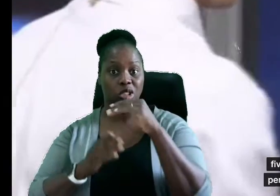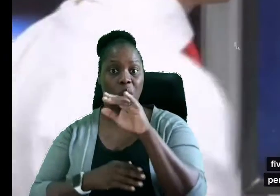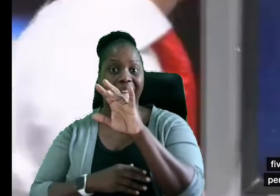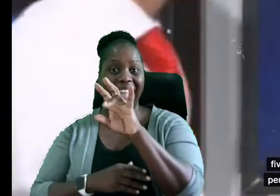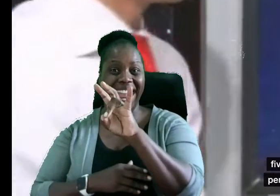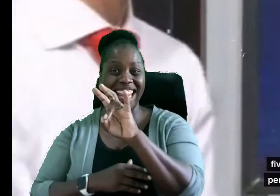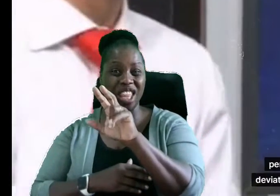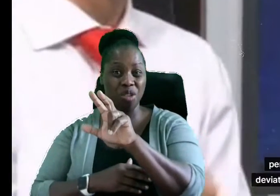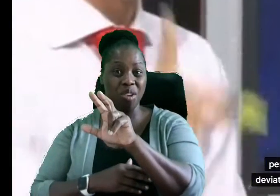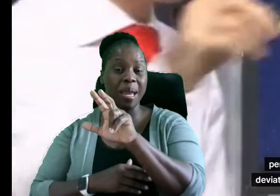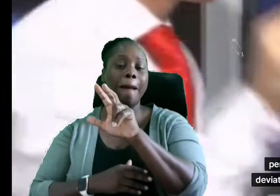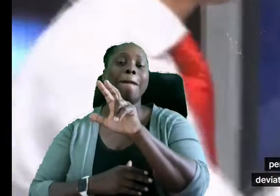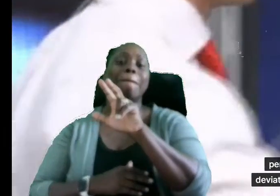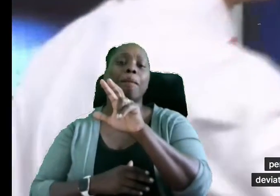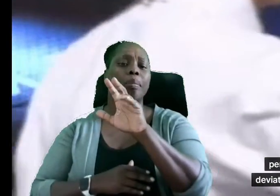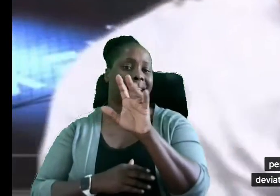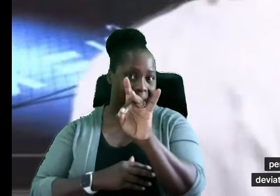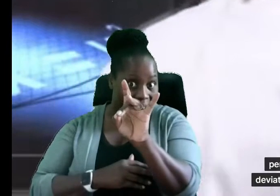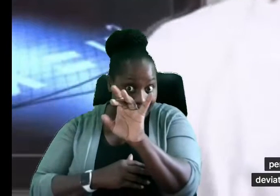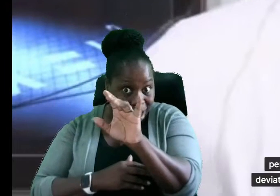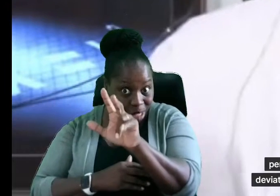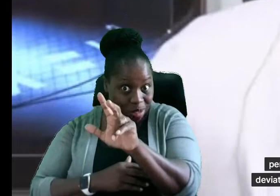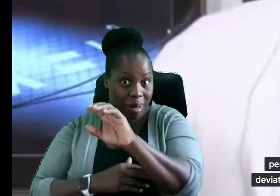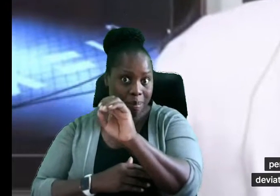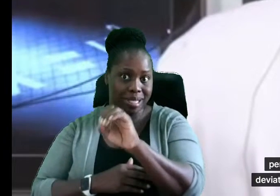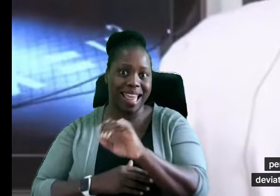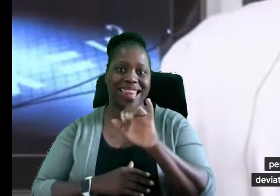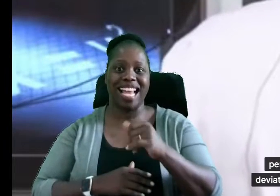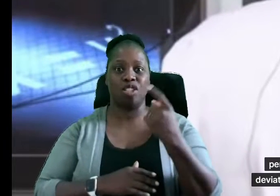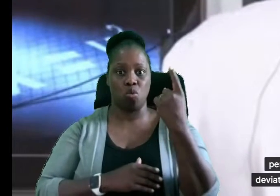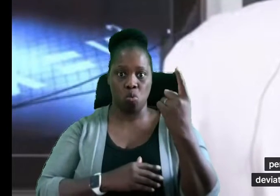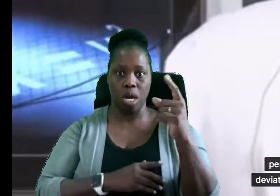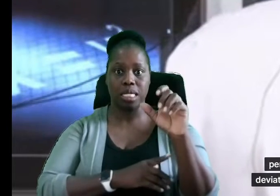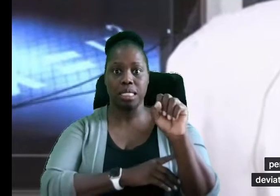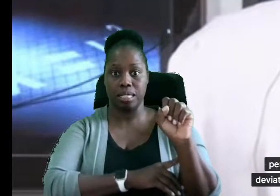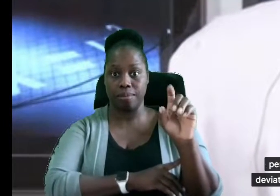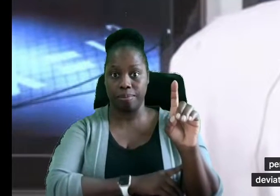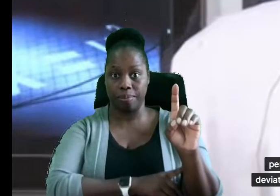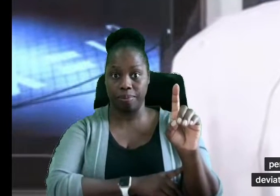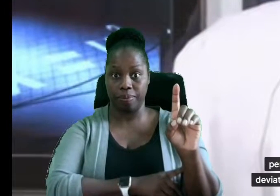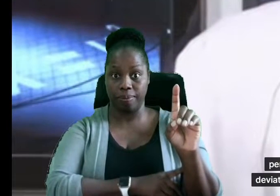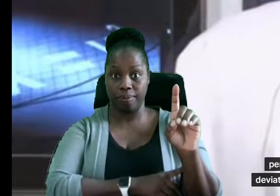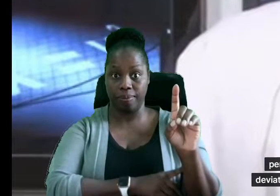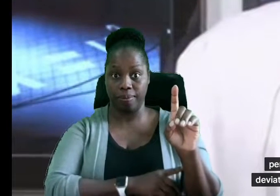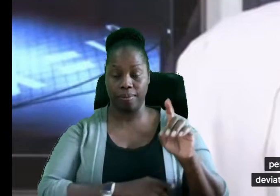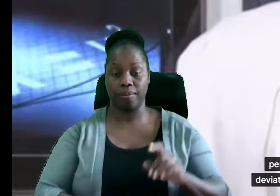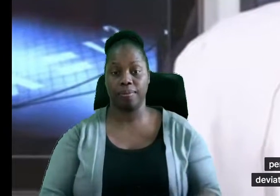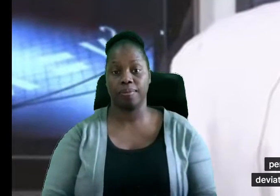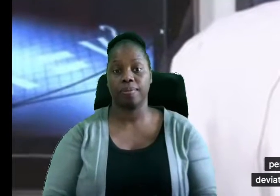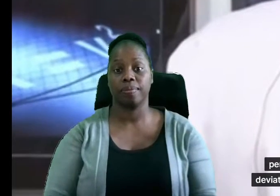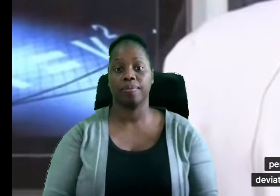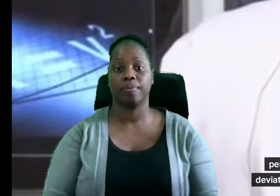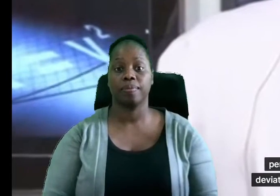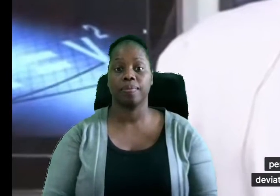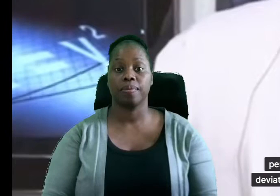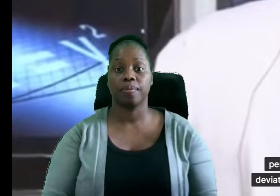to 83%, that would be one standard deviation.